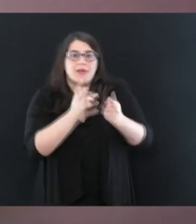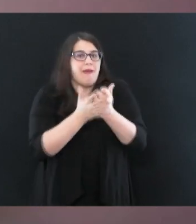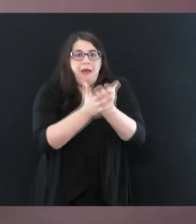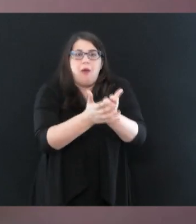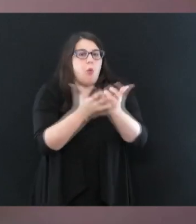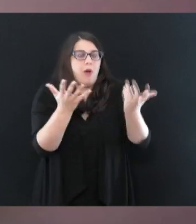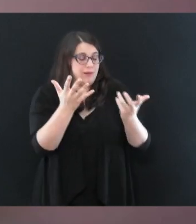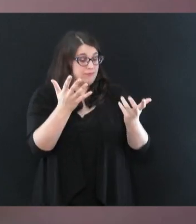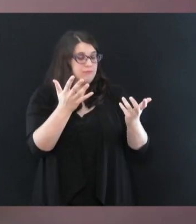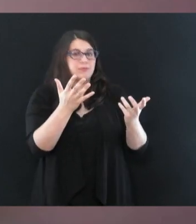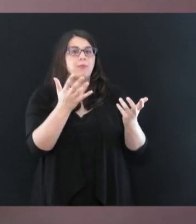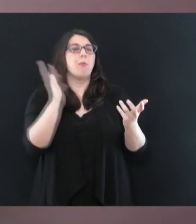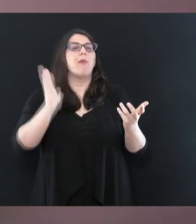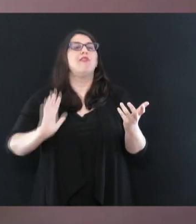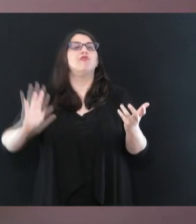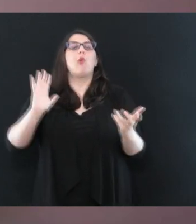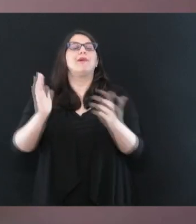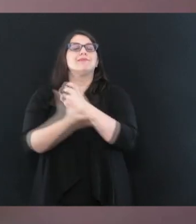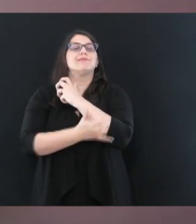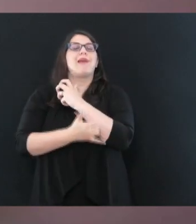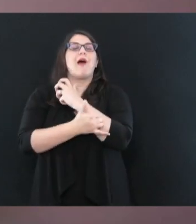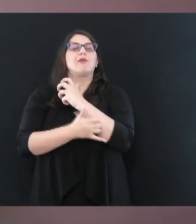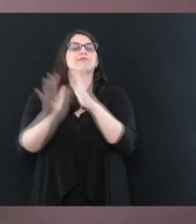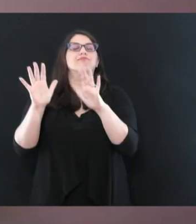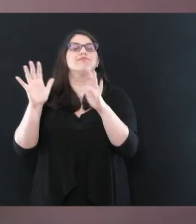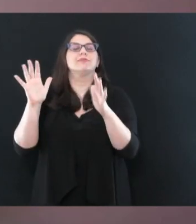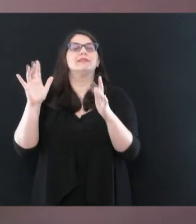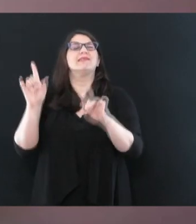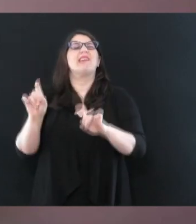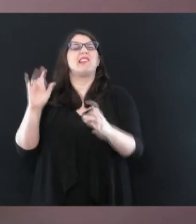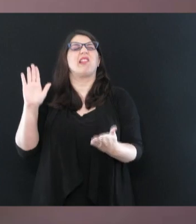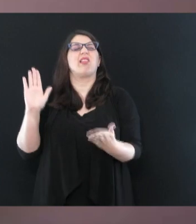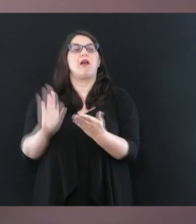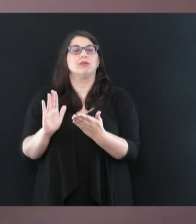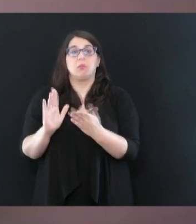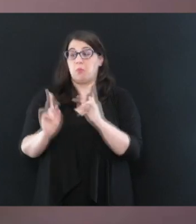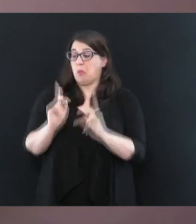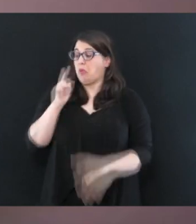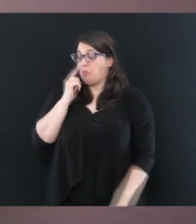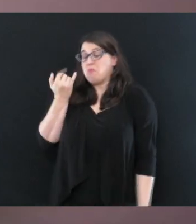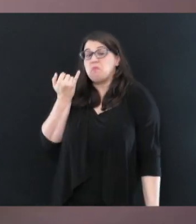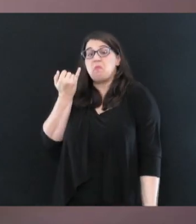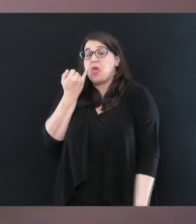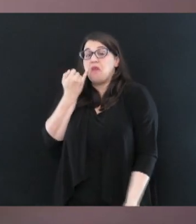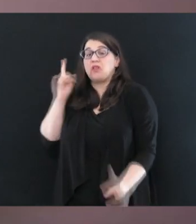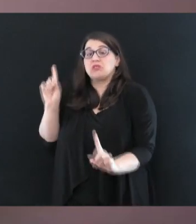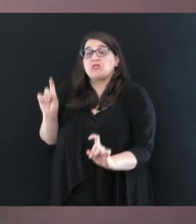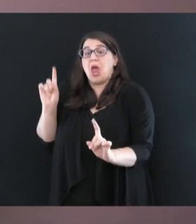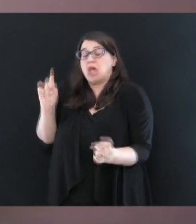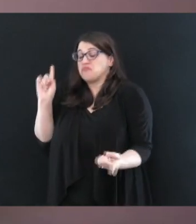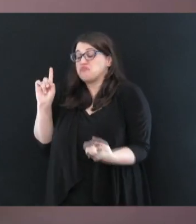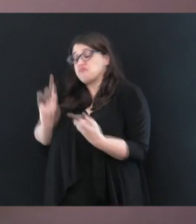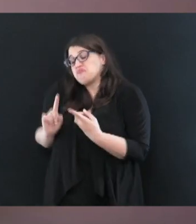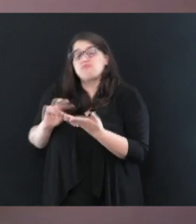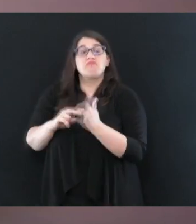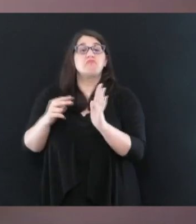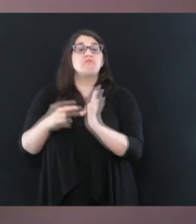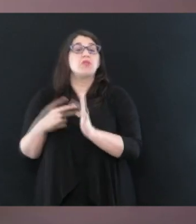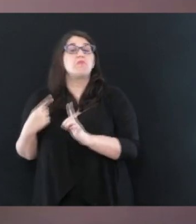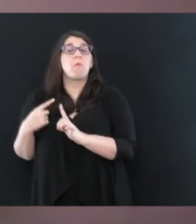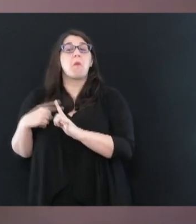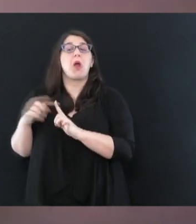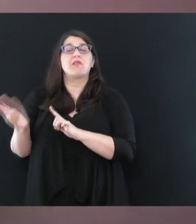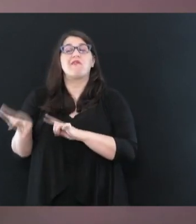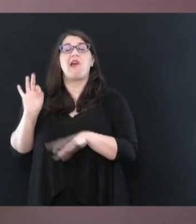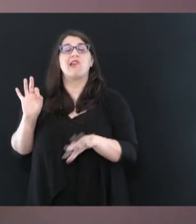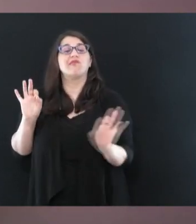reducing their testing because the citizens figured out, and a lot of people figured out, that if you reduce the testing, maybe you would find